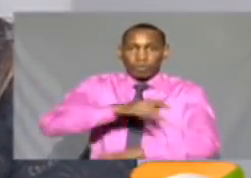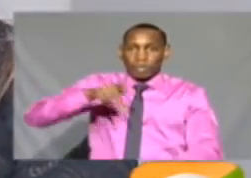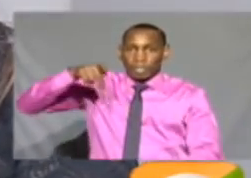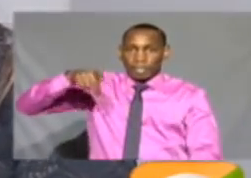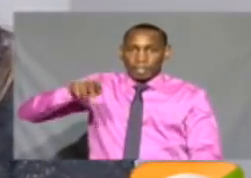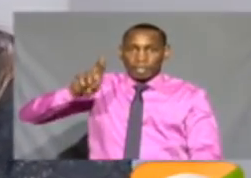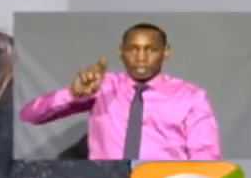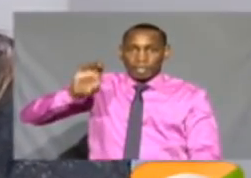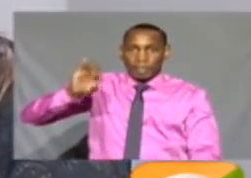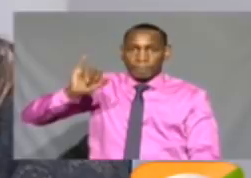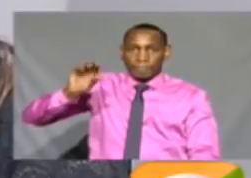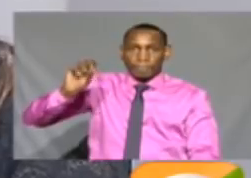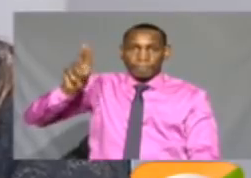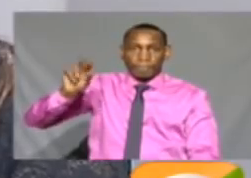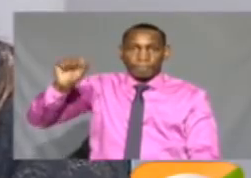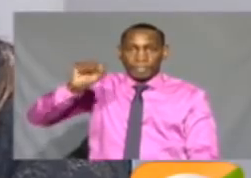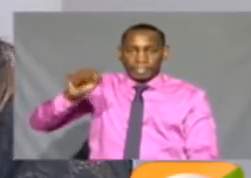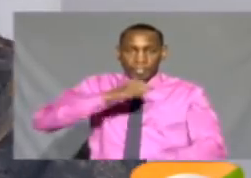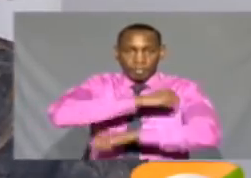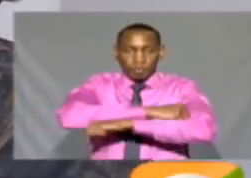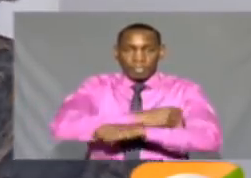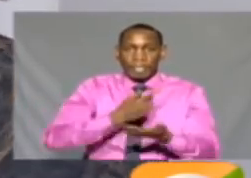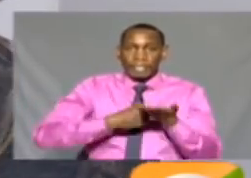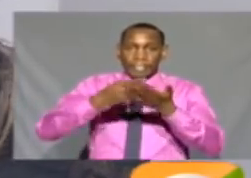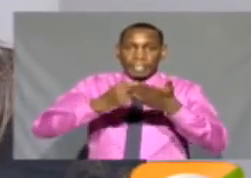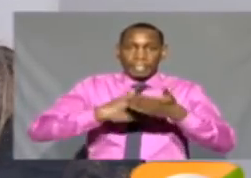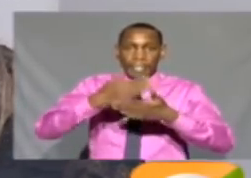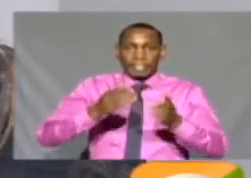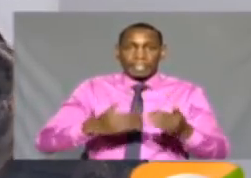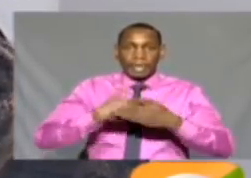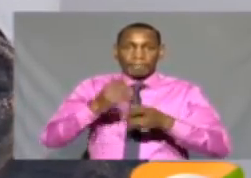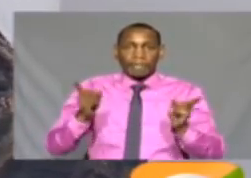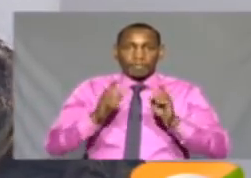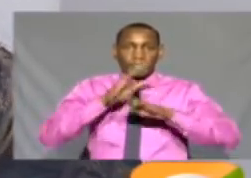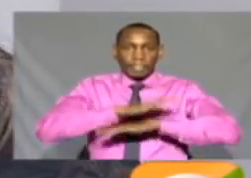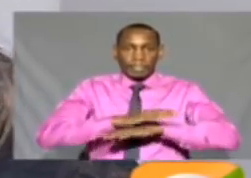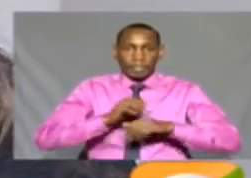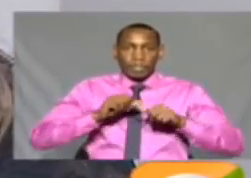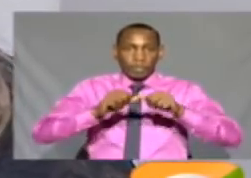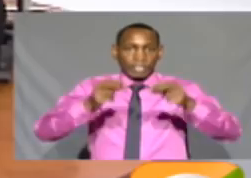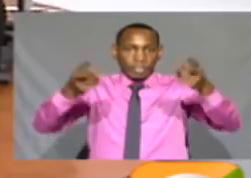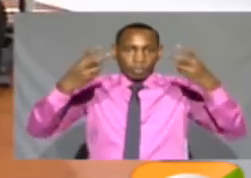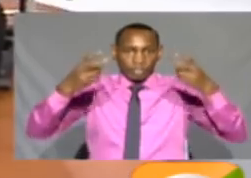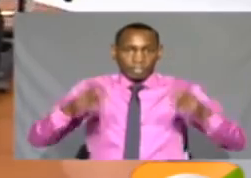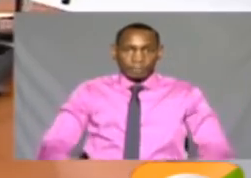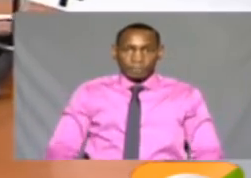School? That is what we'll be talking about next after this break here on News Gang. Stay with us.